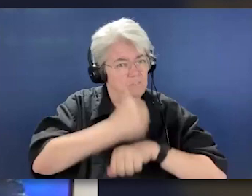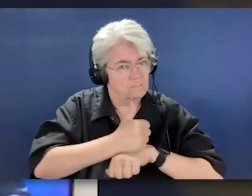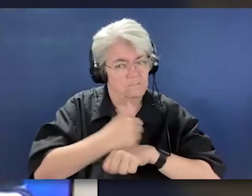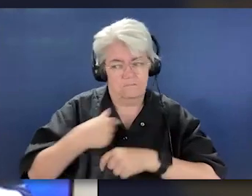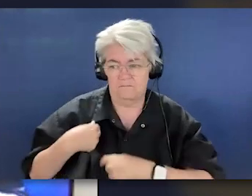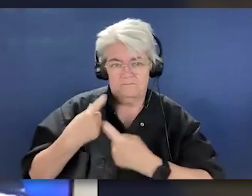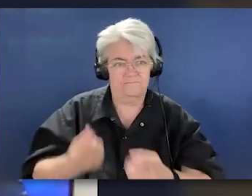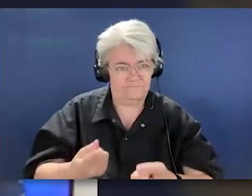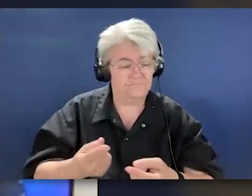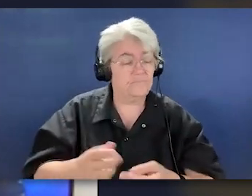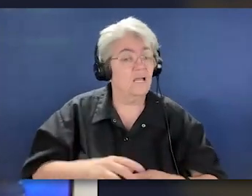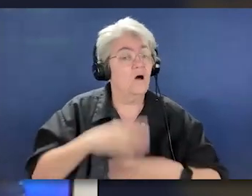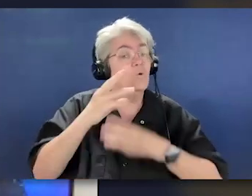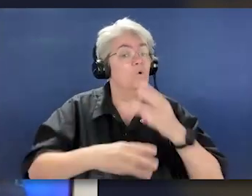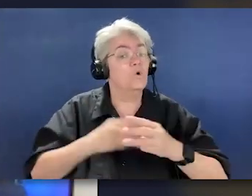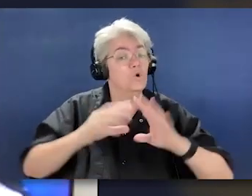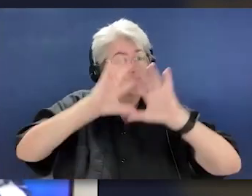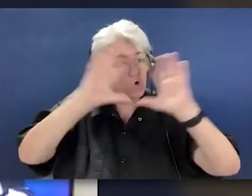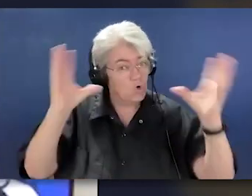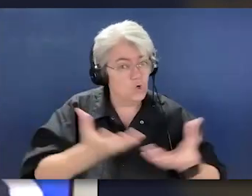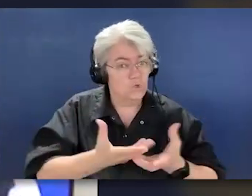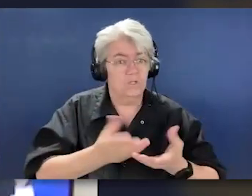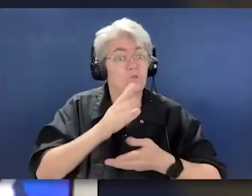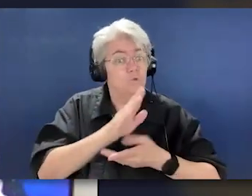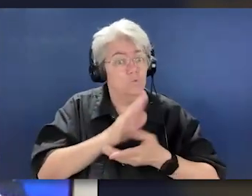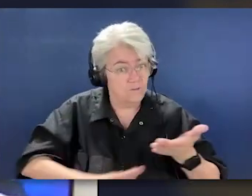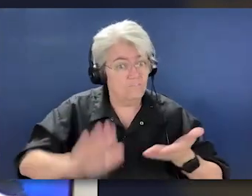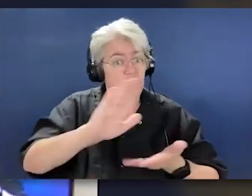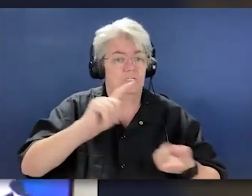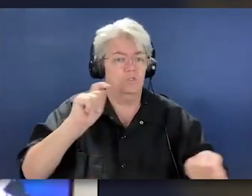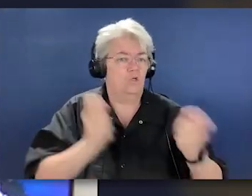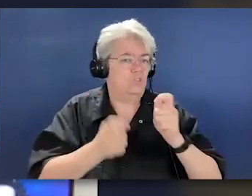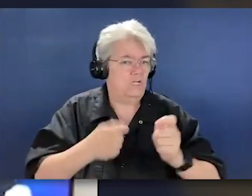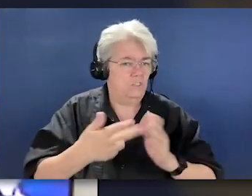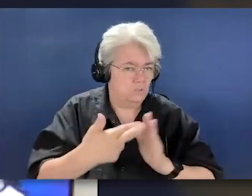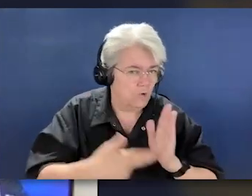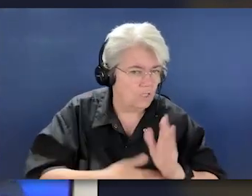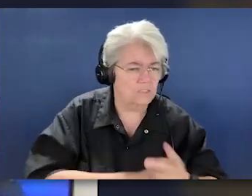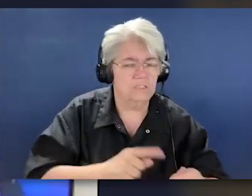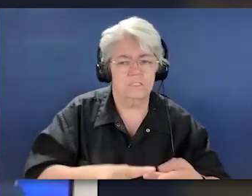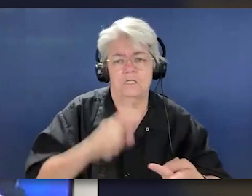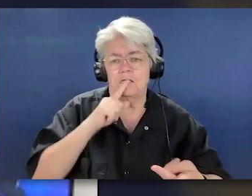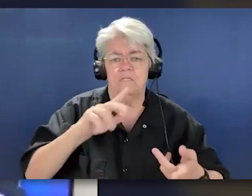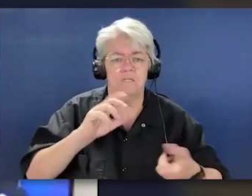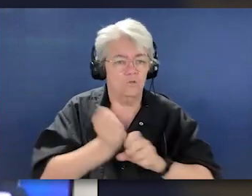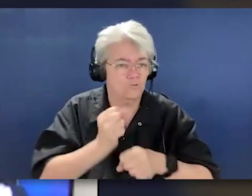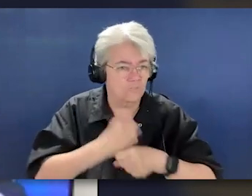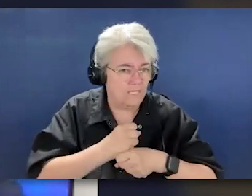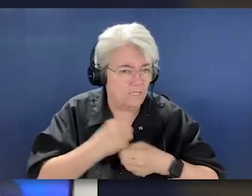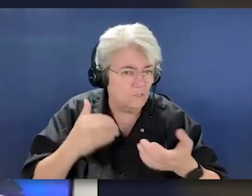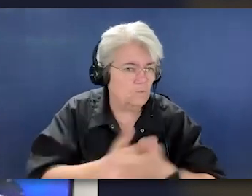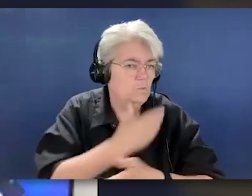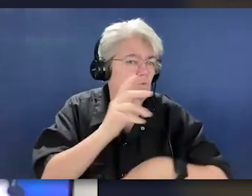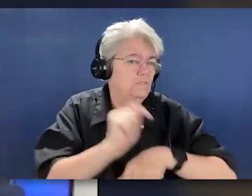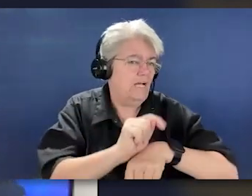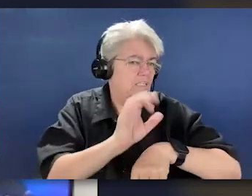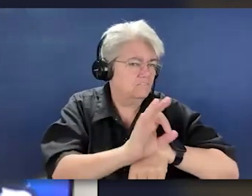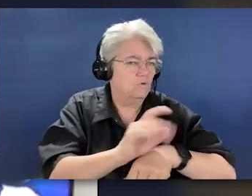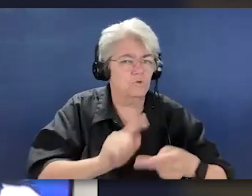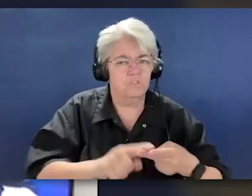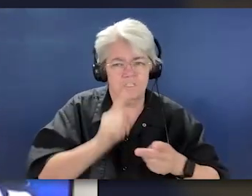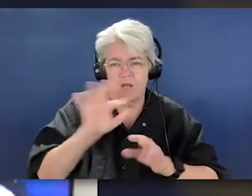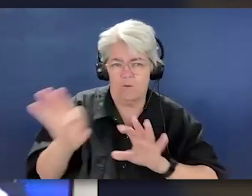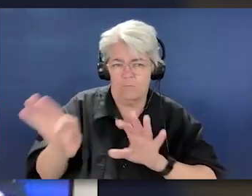are adapting to this new technology. They're creating and revising policies. They're striking task forces. They're appointing